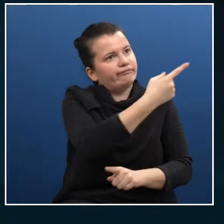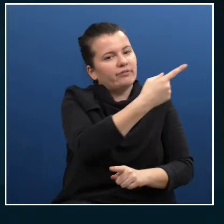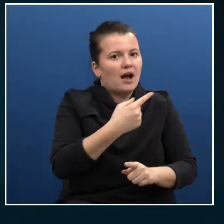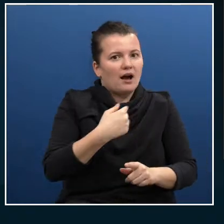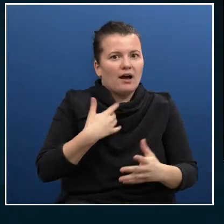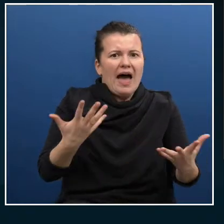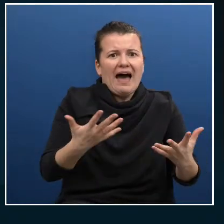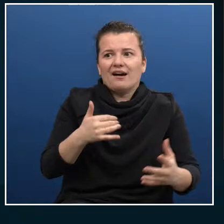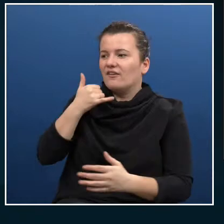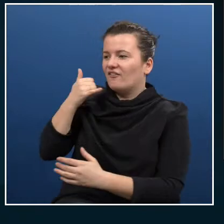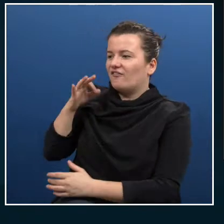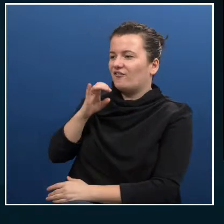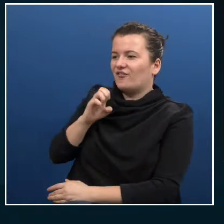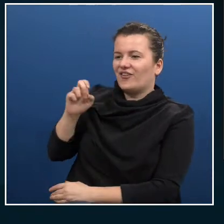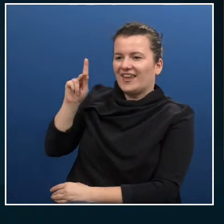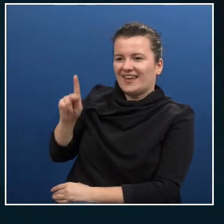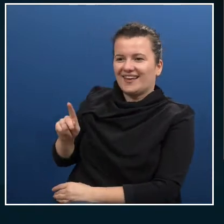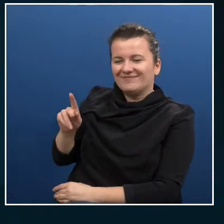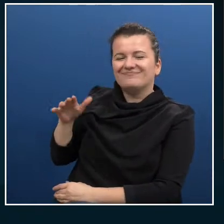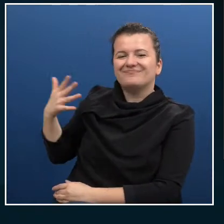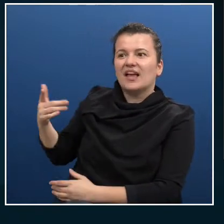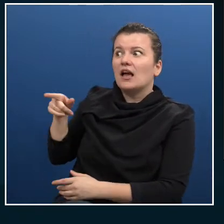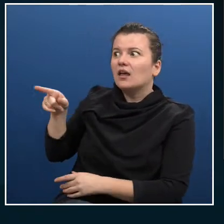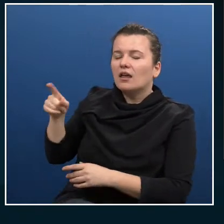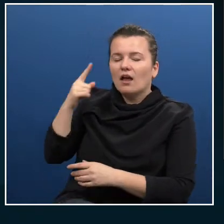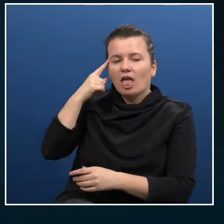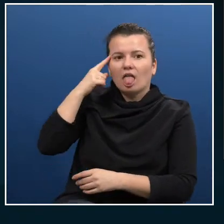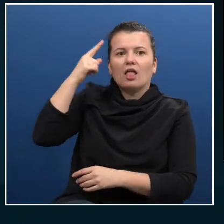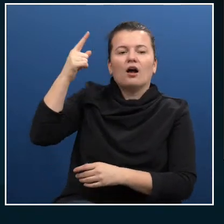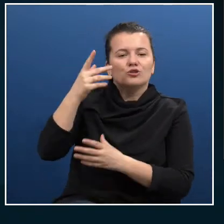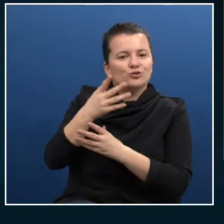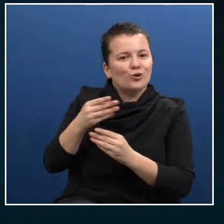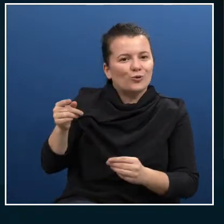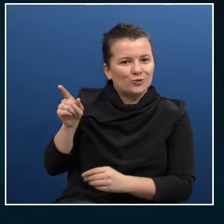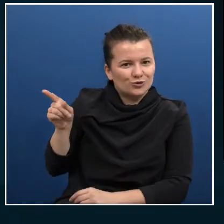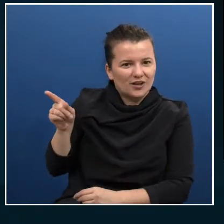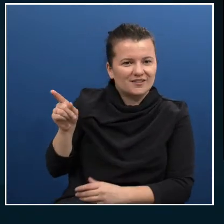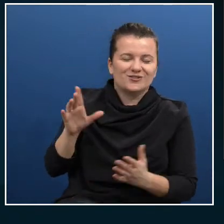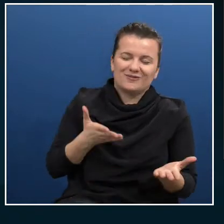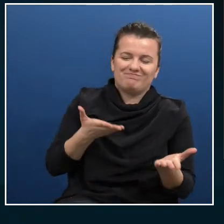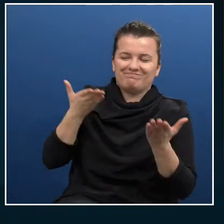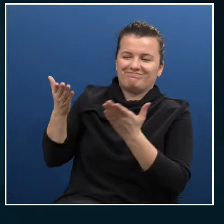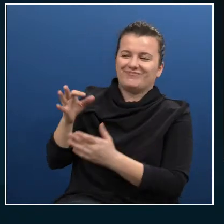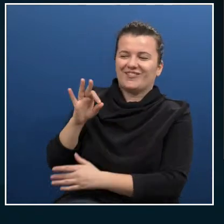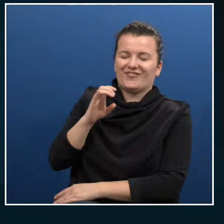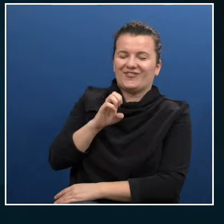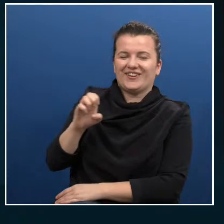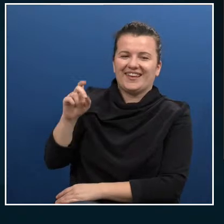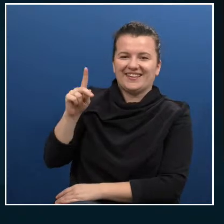So I'm going to stop sharing my screen so Freek can take over and